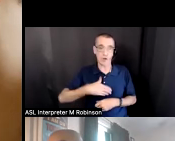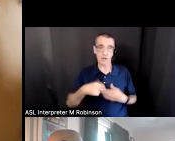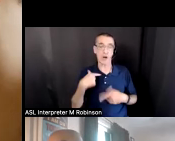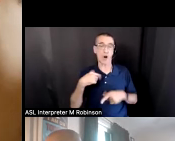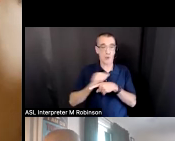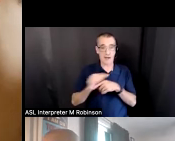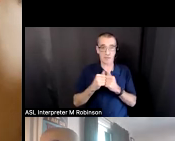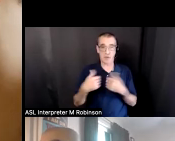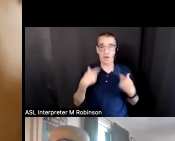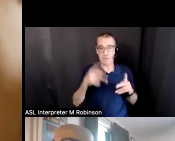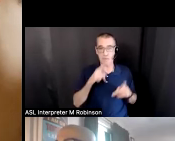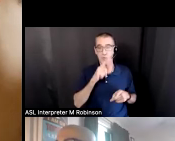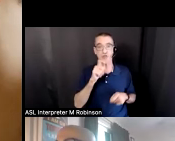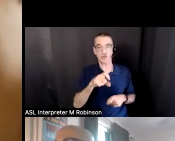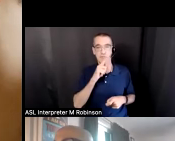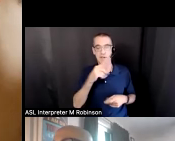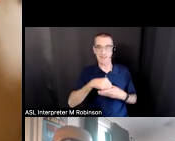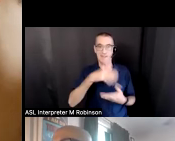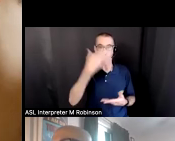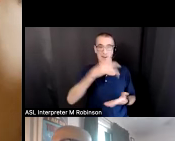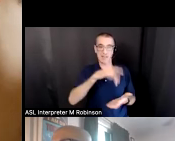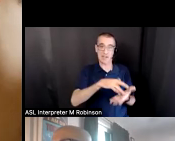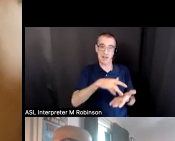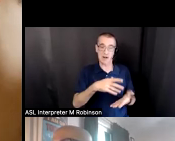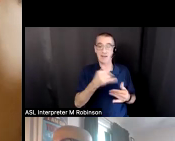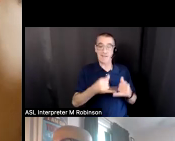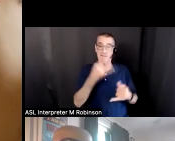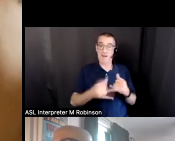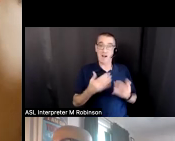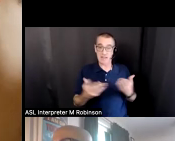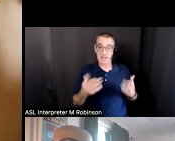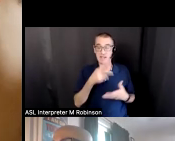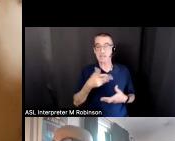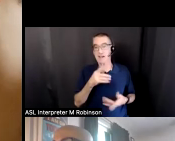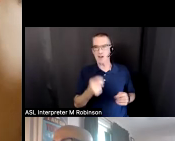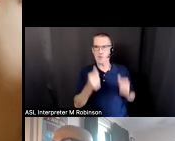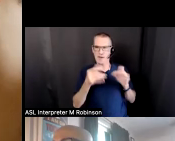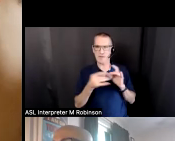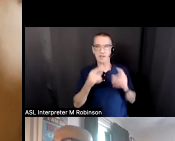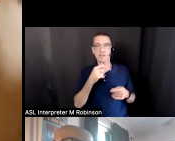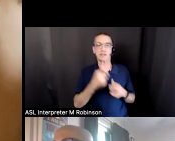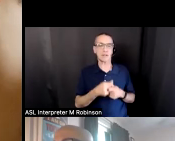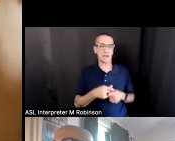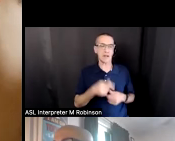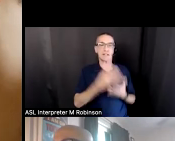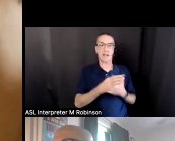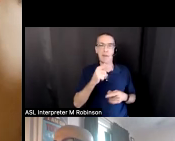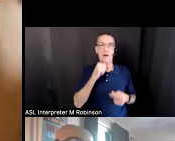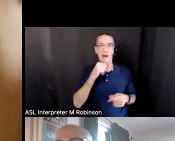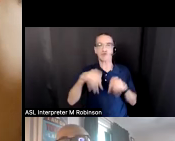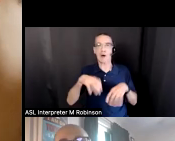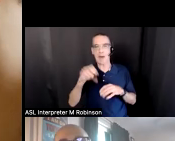with young people and really should be front and center. And then the final thing is sort of a quick phrase, which is stop out, not drop out. This came to us